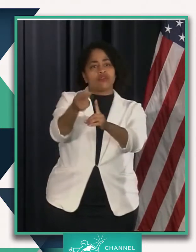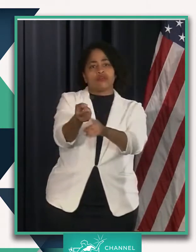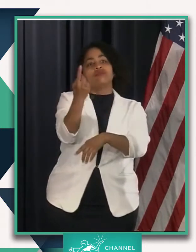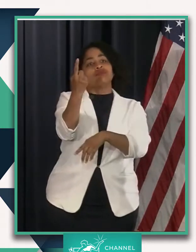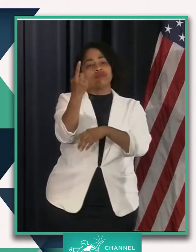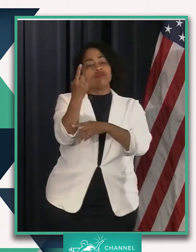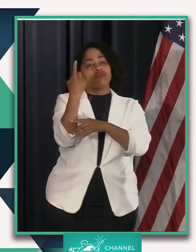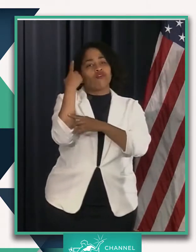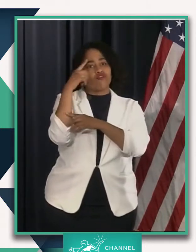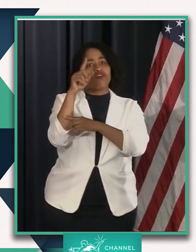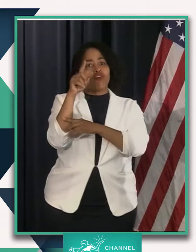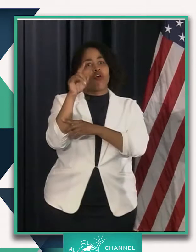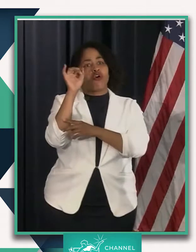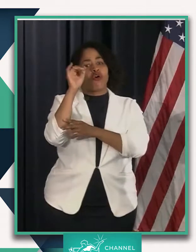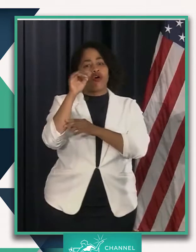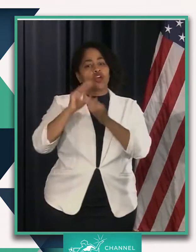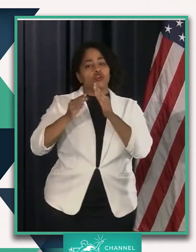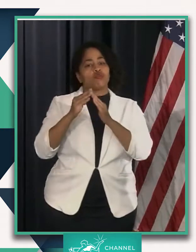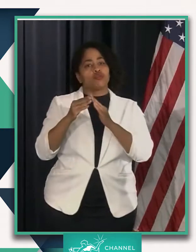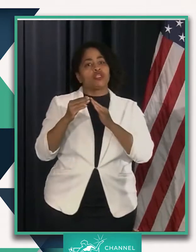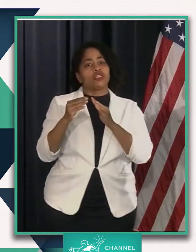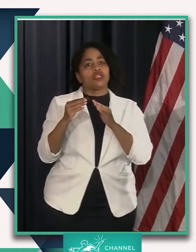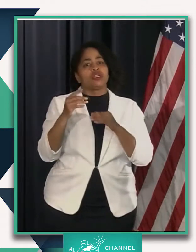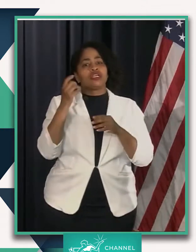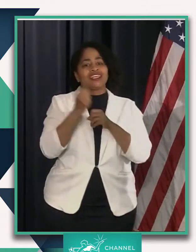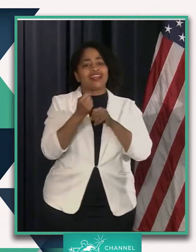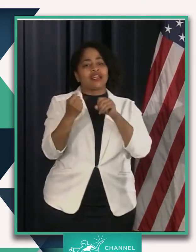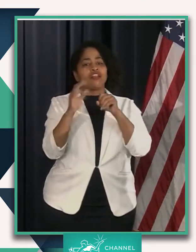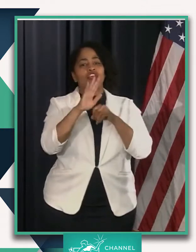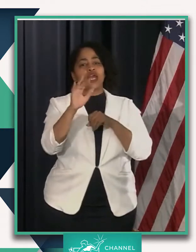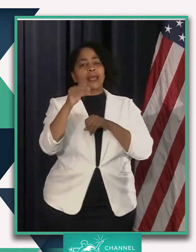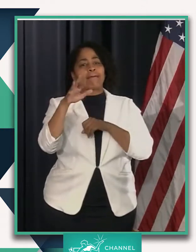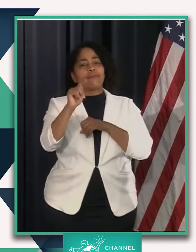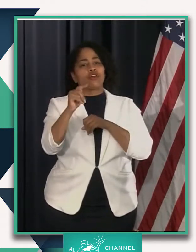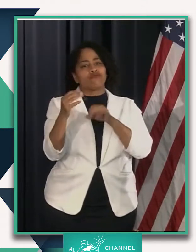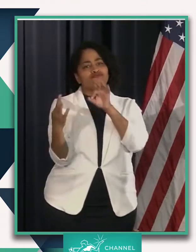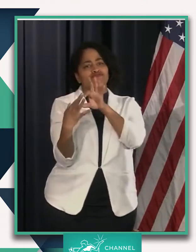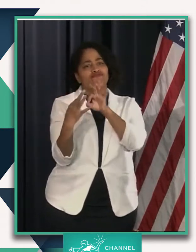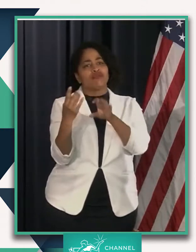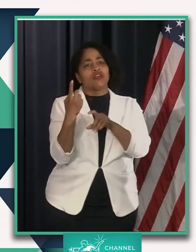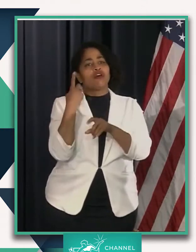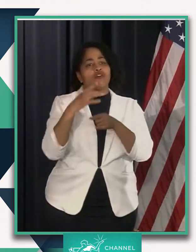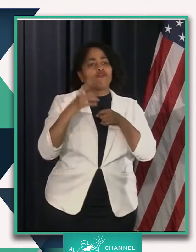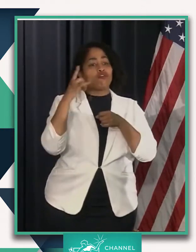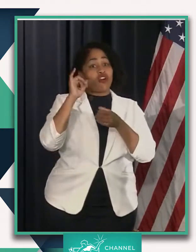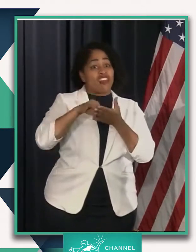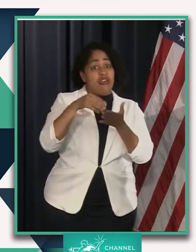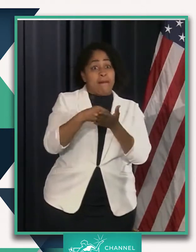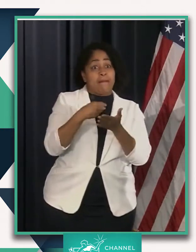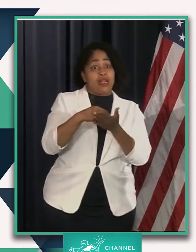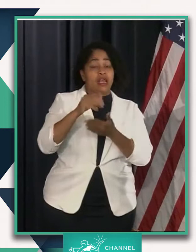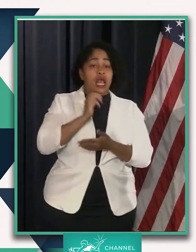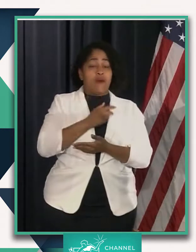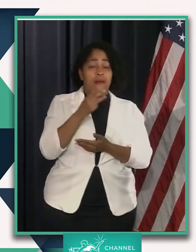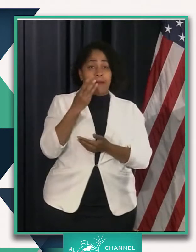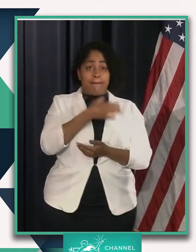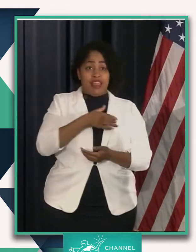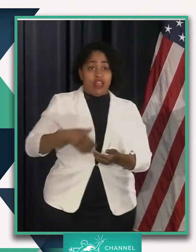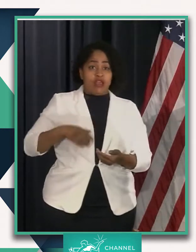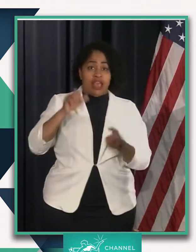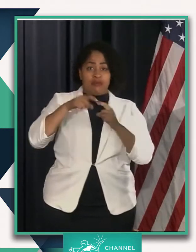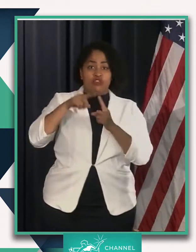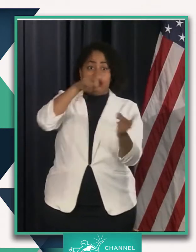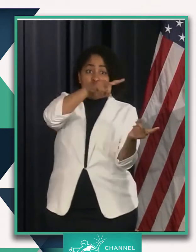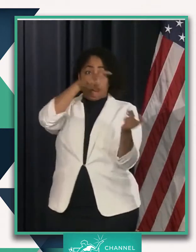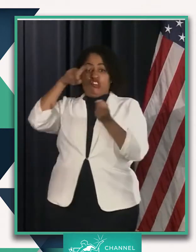disability community to make sure we could get their input across that $420 million that our mayor was able to secure to really